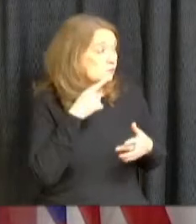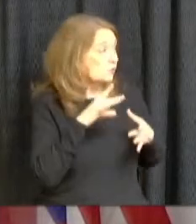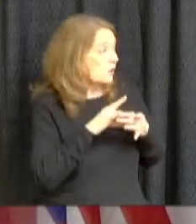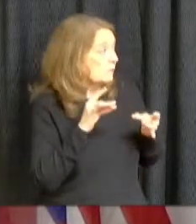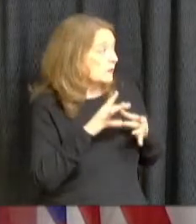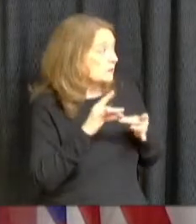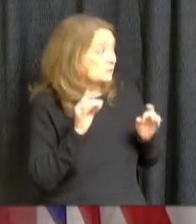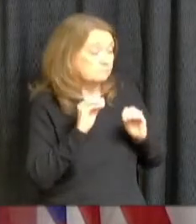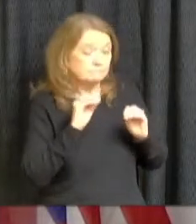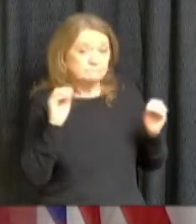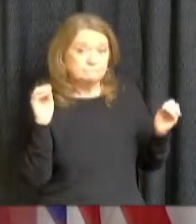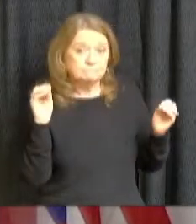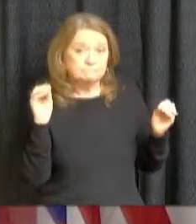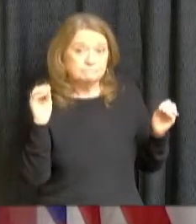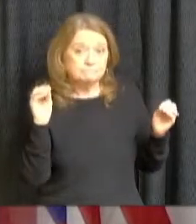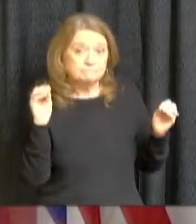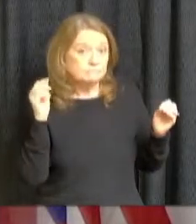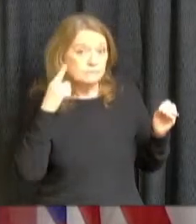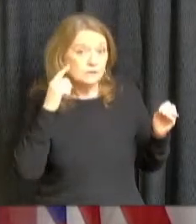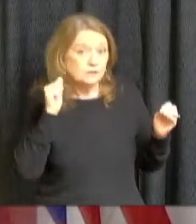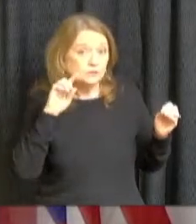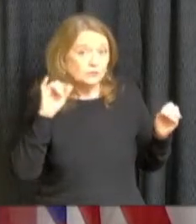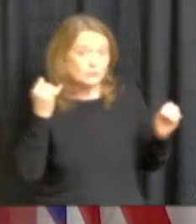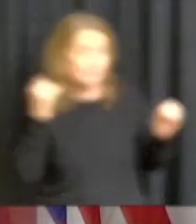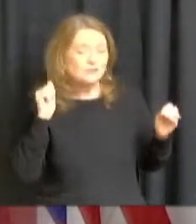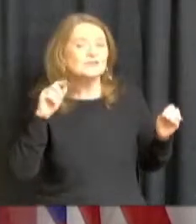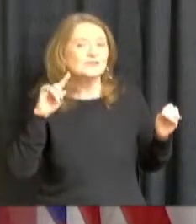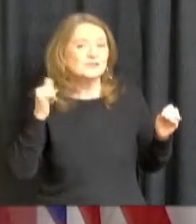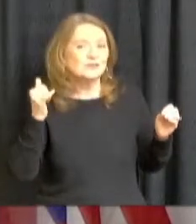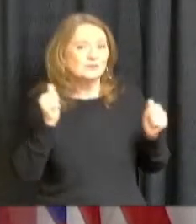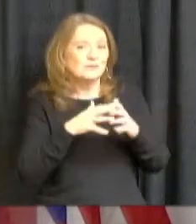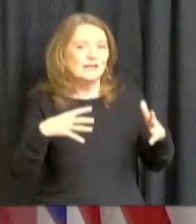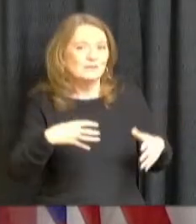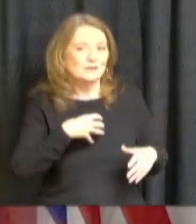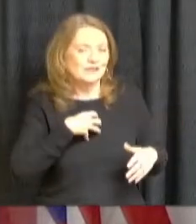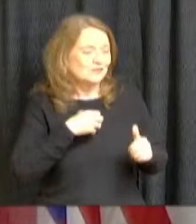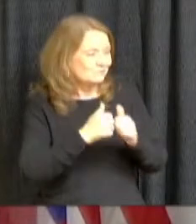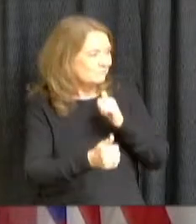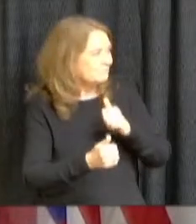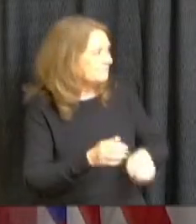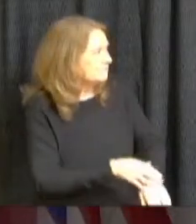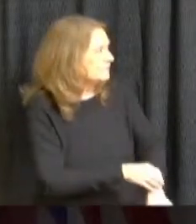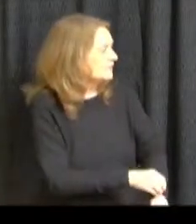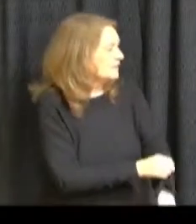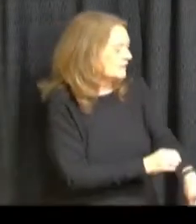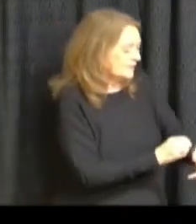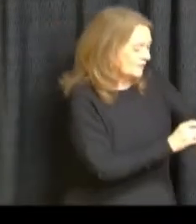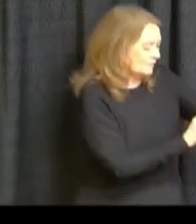comments? Seeing none, I'll entertain a motion to adjourn. Without objection, we're adjourned.